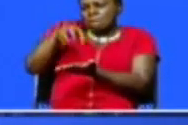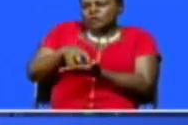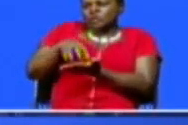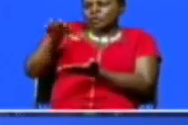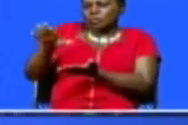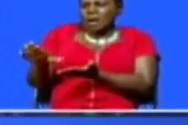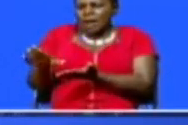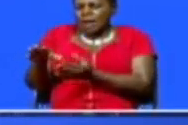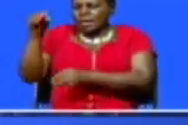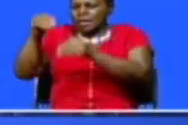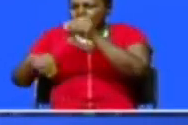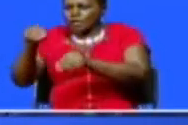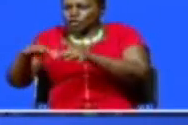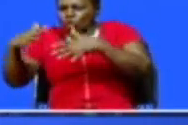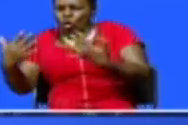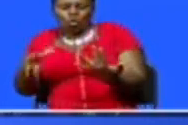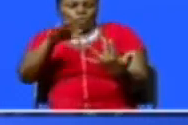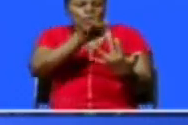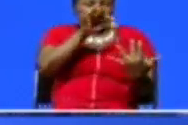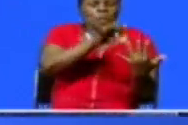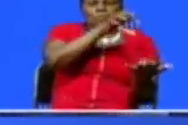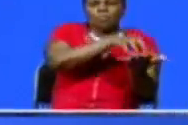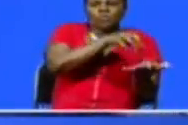positions of either election or nomination.